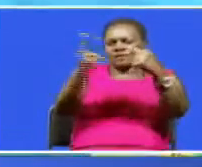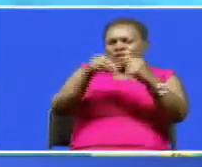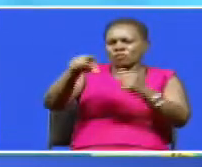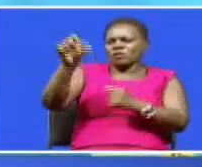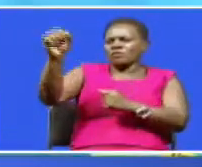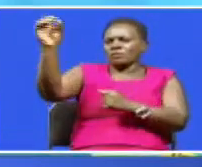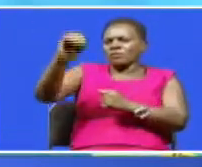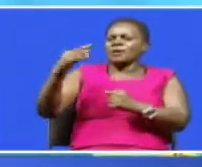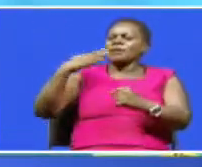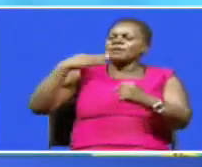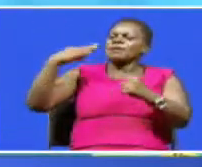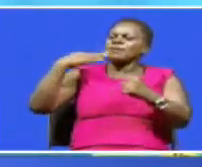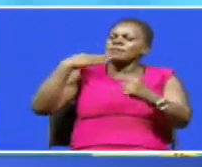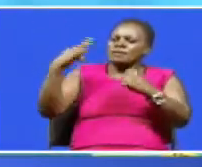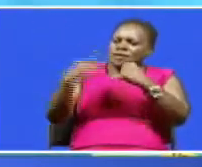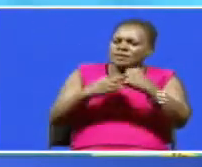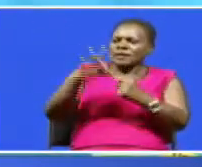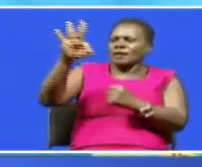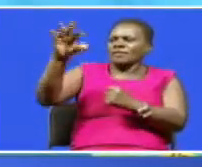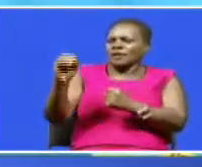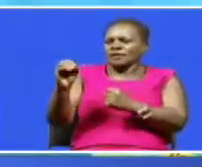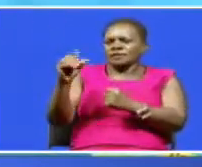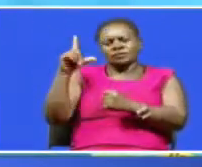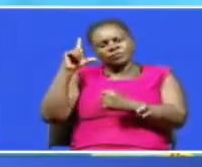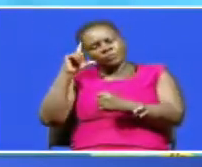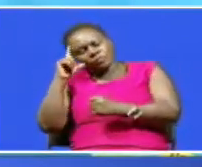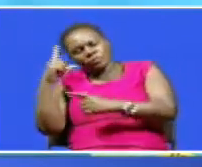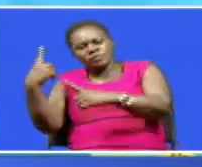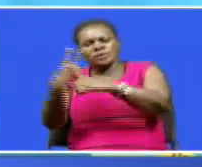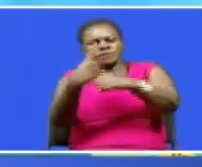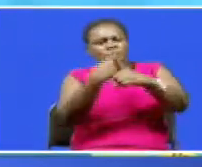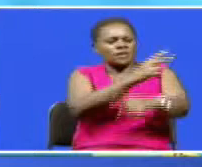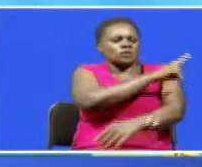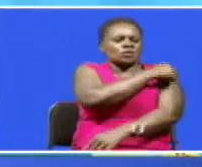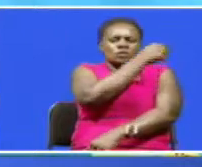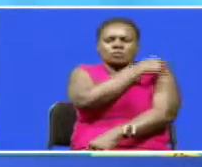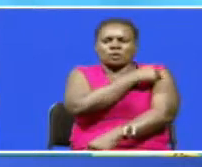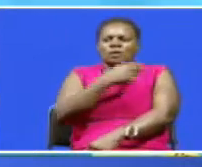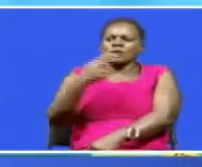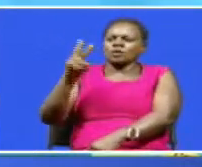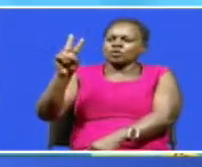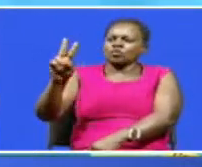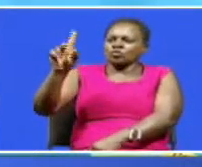17.5%. 830 are admitted in various health facilities, while